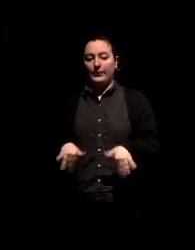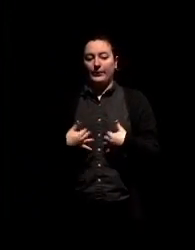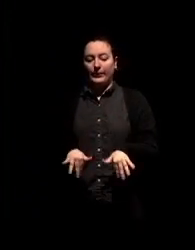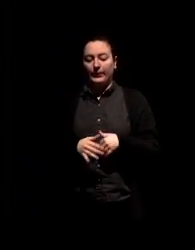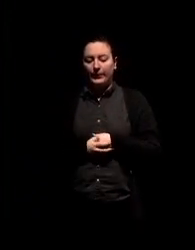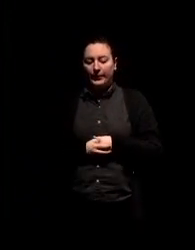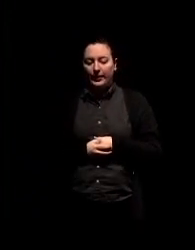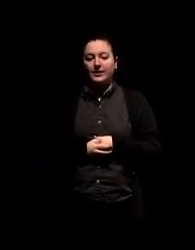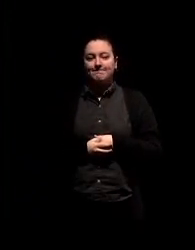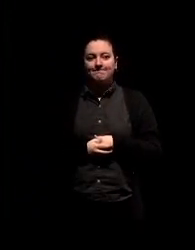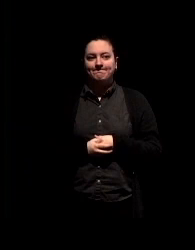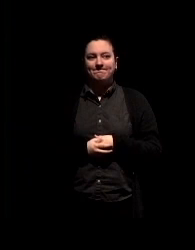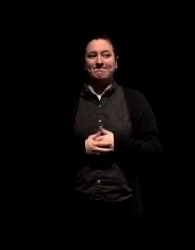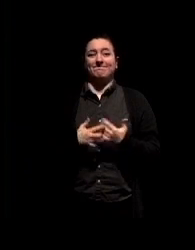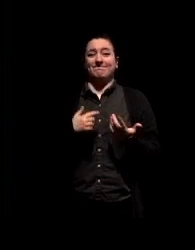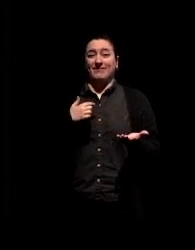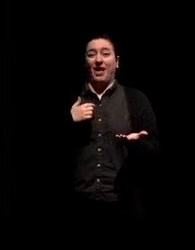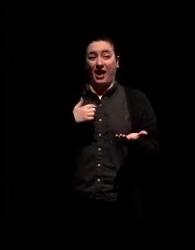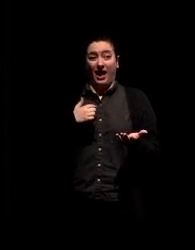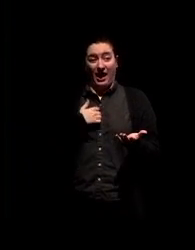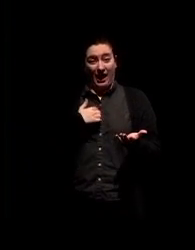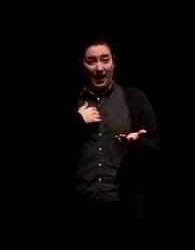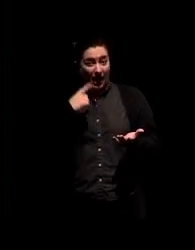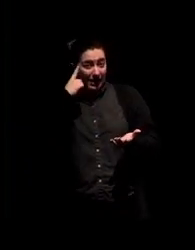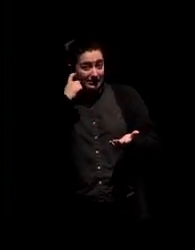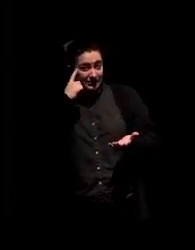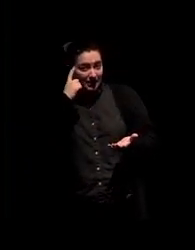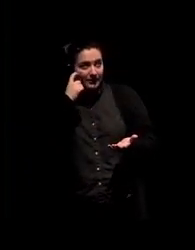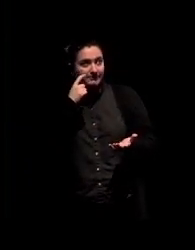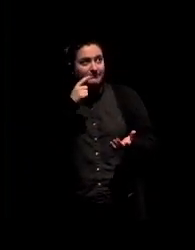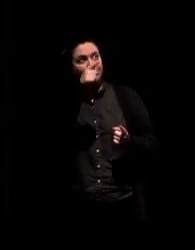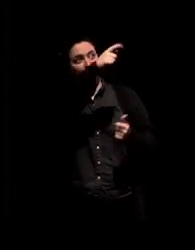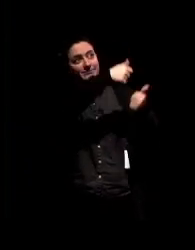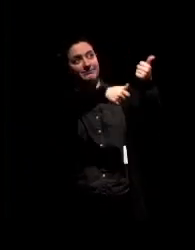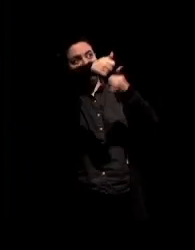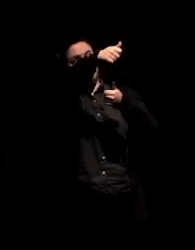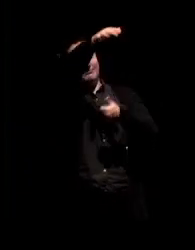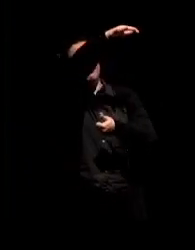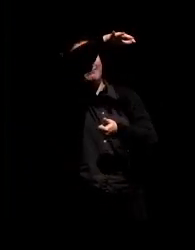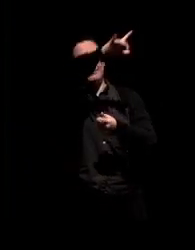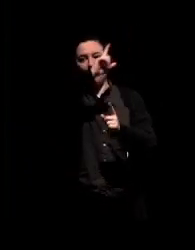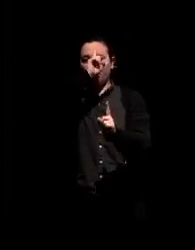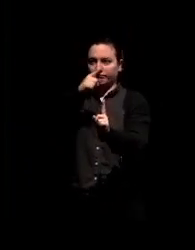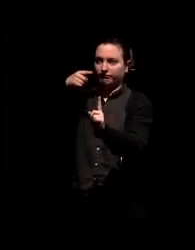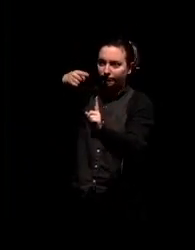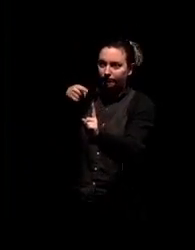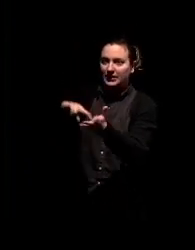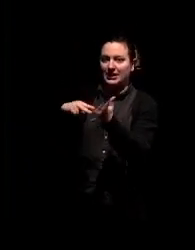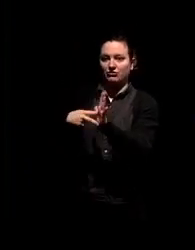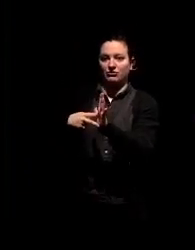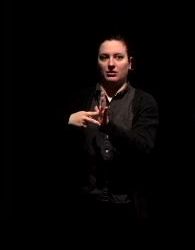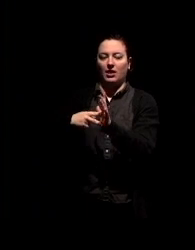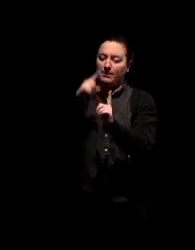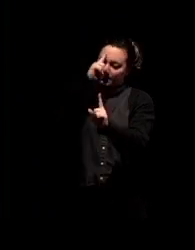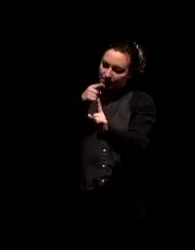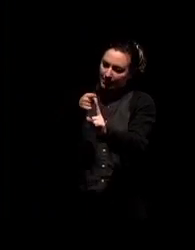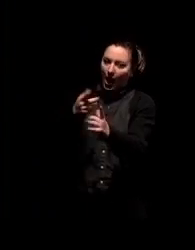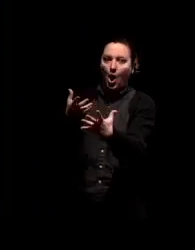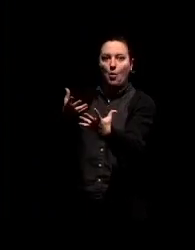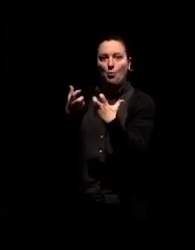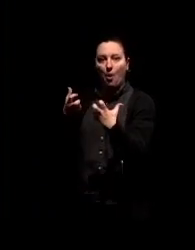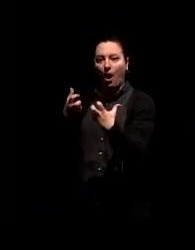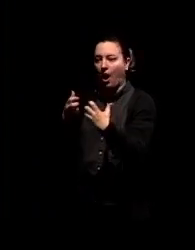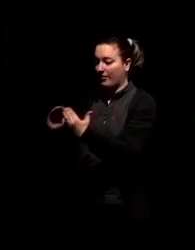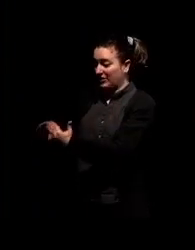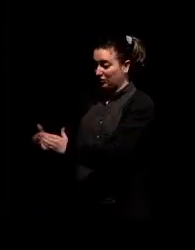And I think, unfortunately, this is intentional from those who are in power. They want to scare and scatter